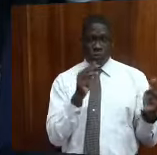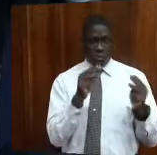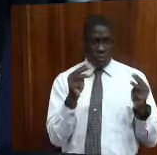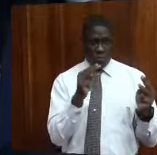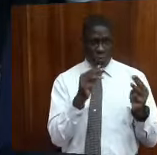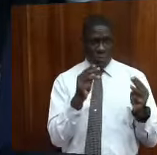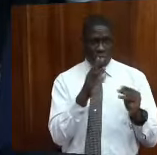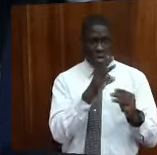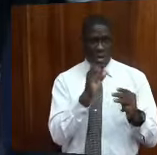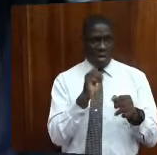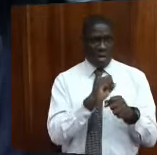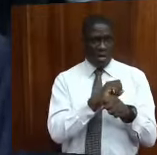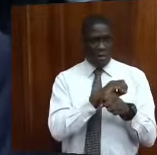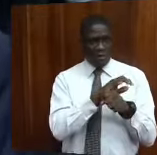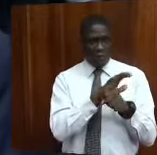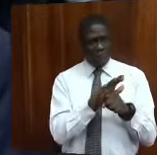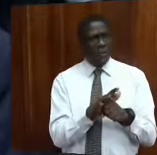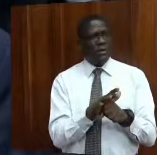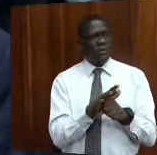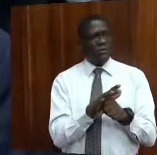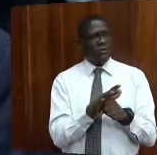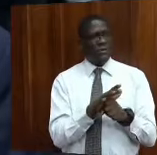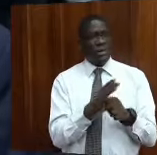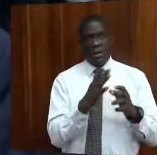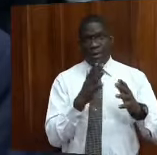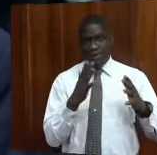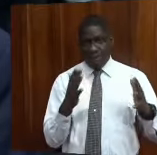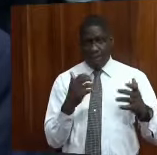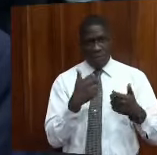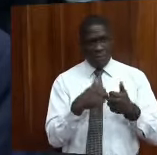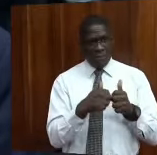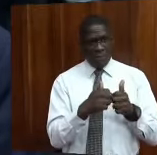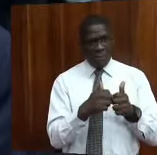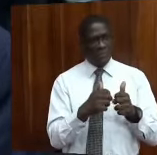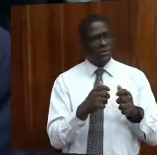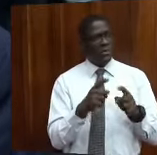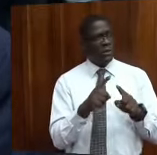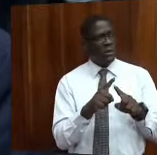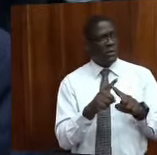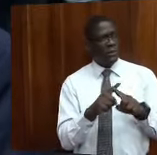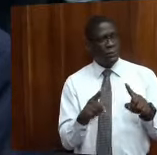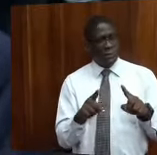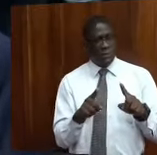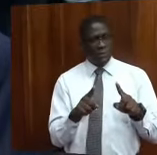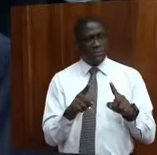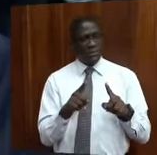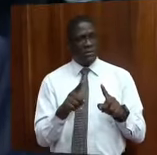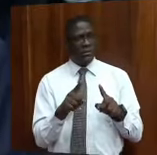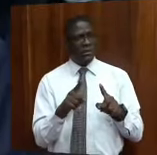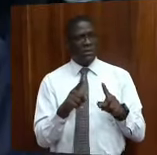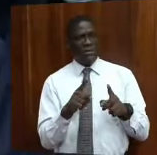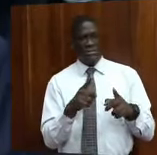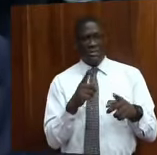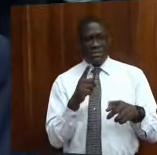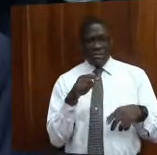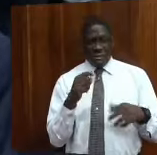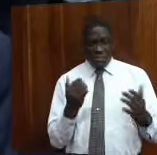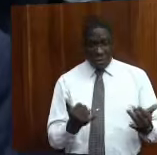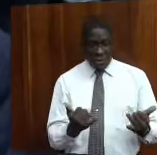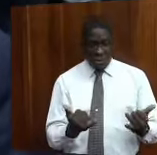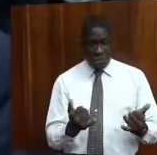still reeling from the effects of the COVID-19 pandemic, this is one of the most challenging periods